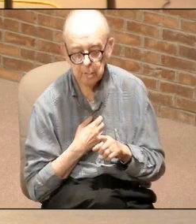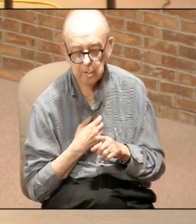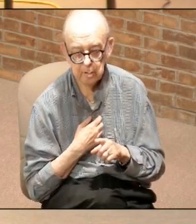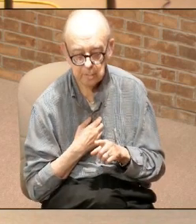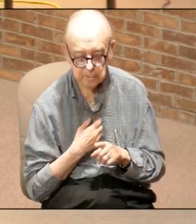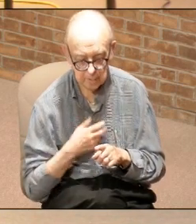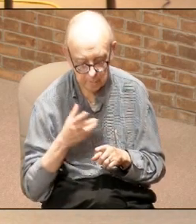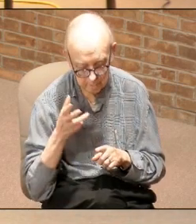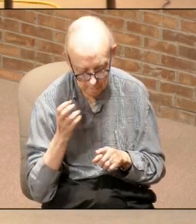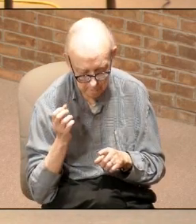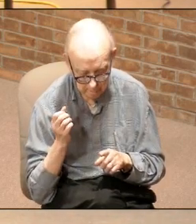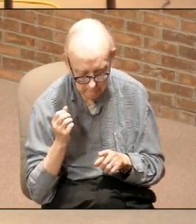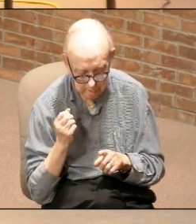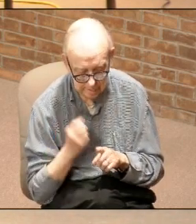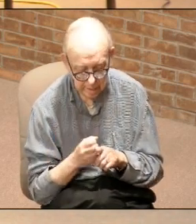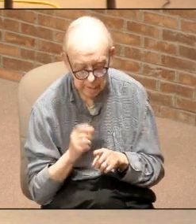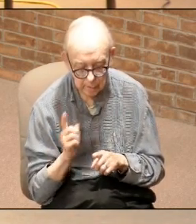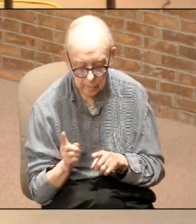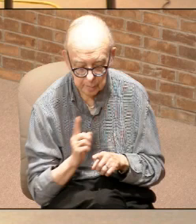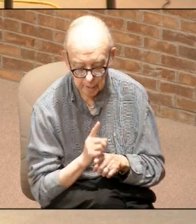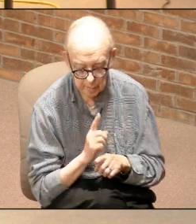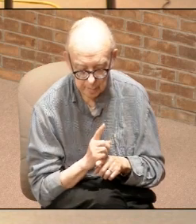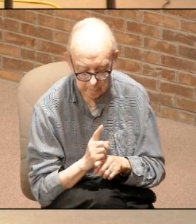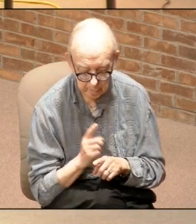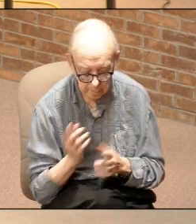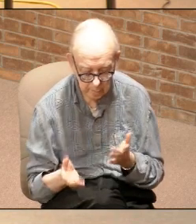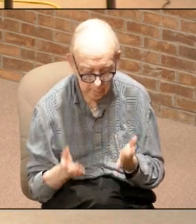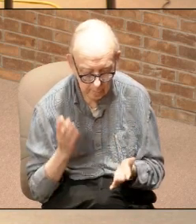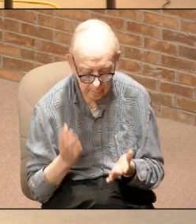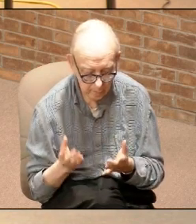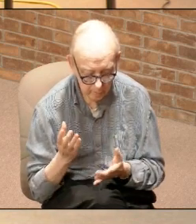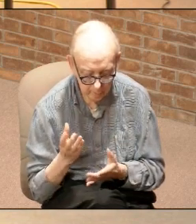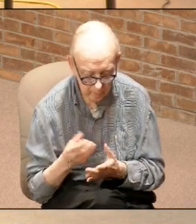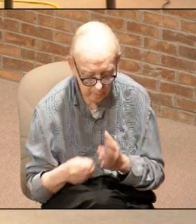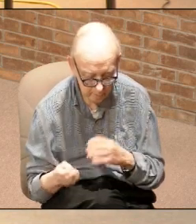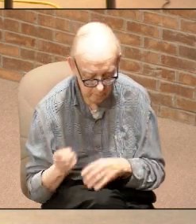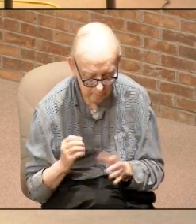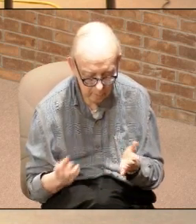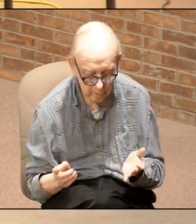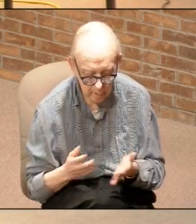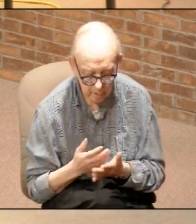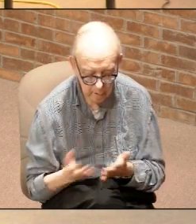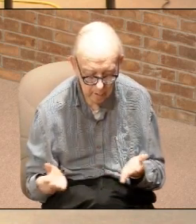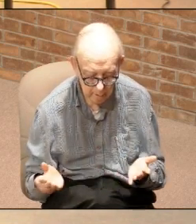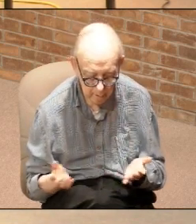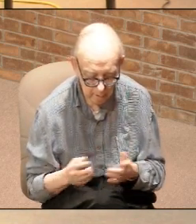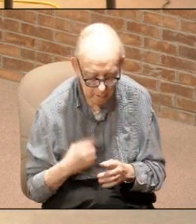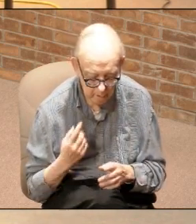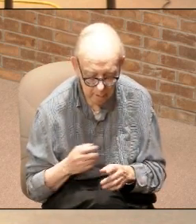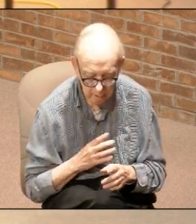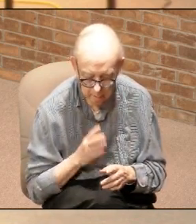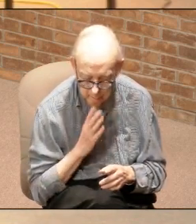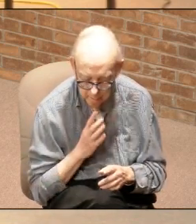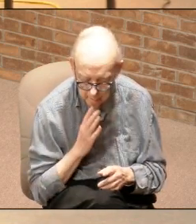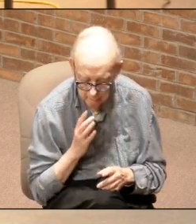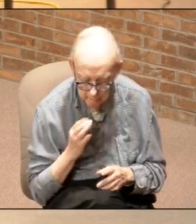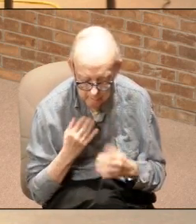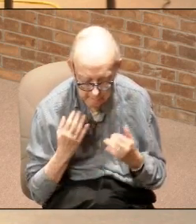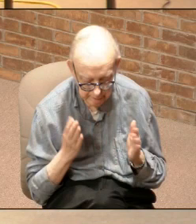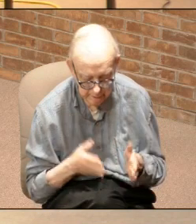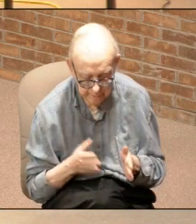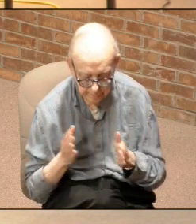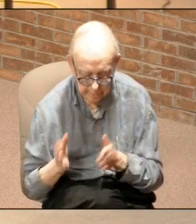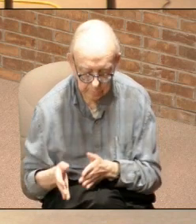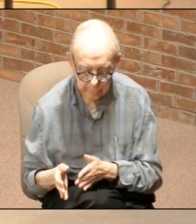he's attacking one by one now he may attack from outside with certain other things but we're talking about the individuals